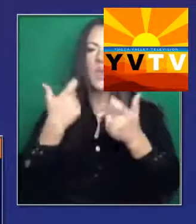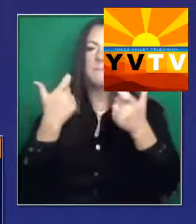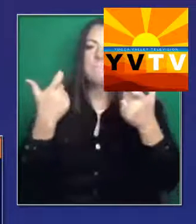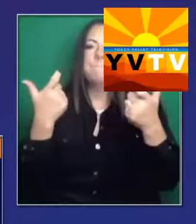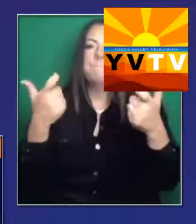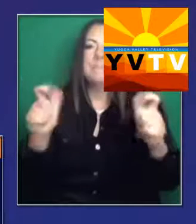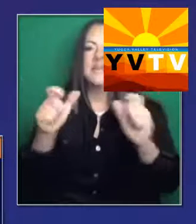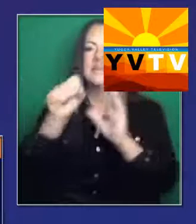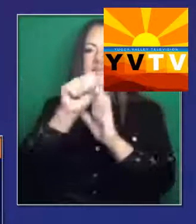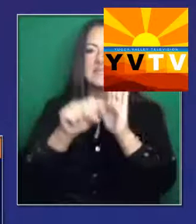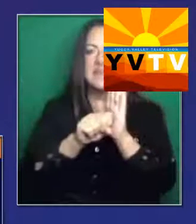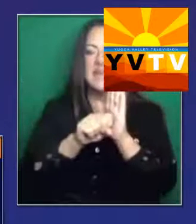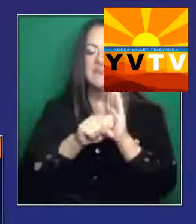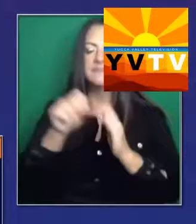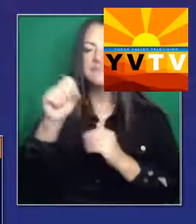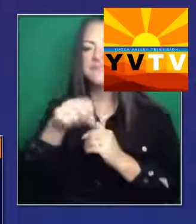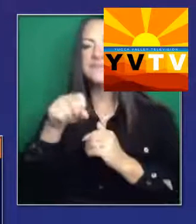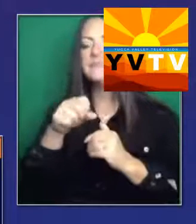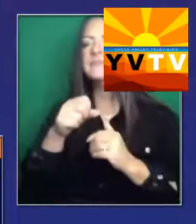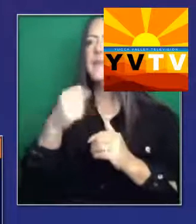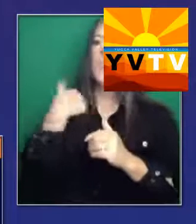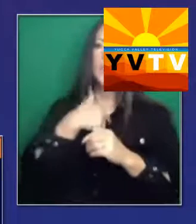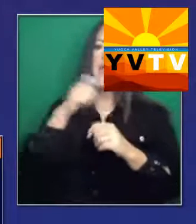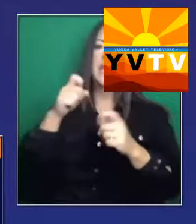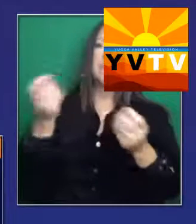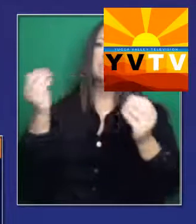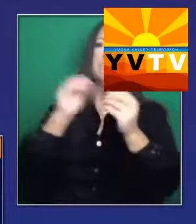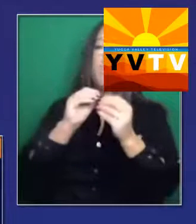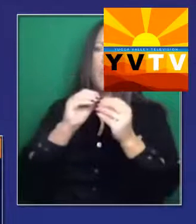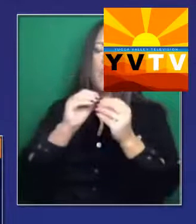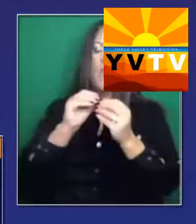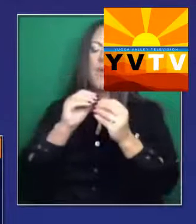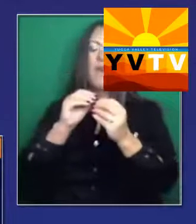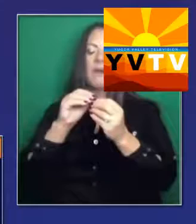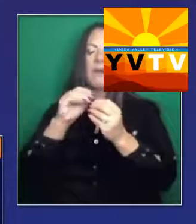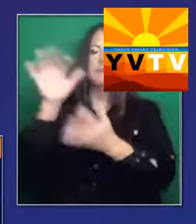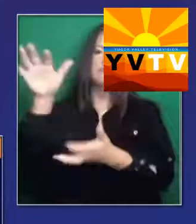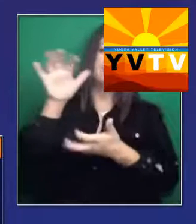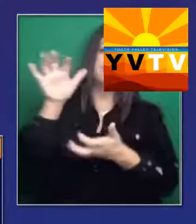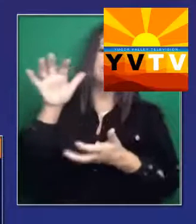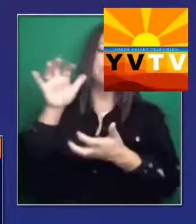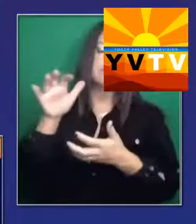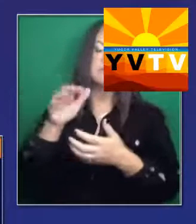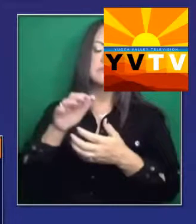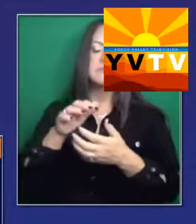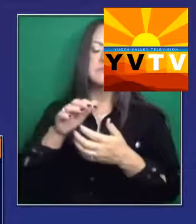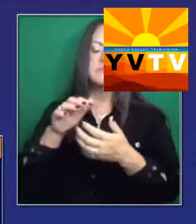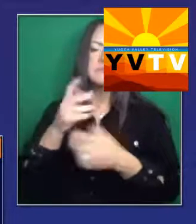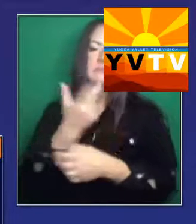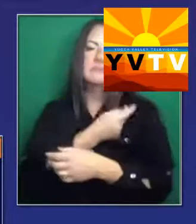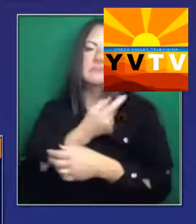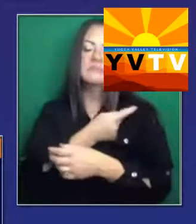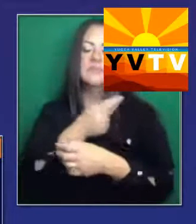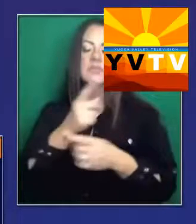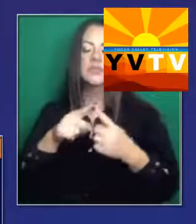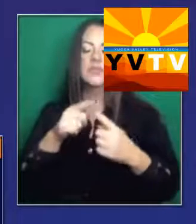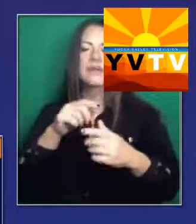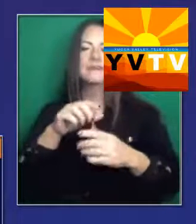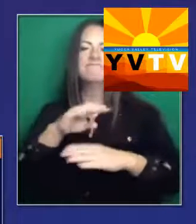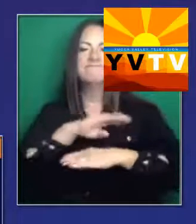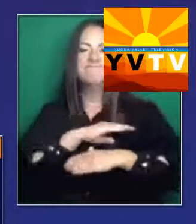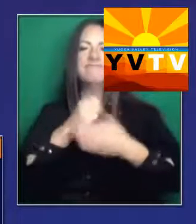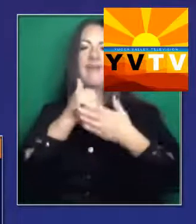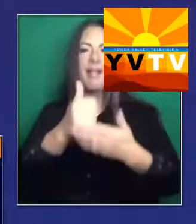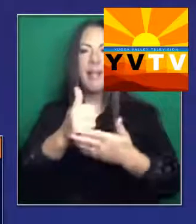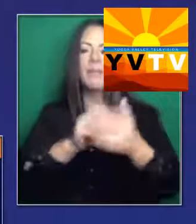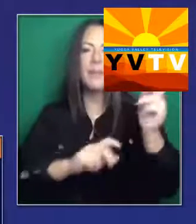that opportunity is manifest with a sense of urgency that is required of this moment and the urgency that